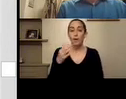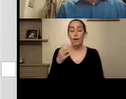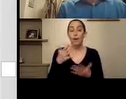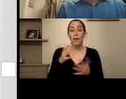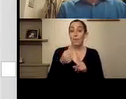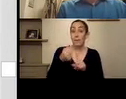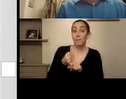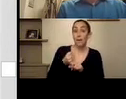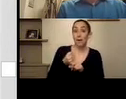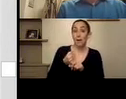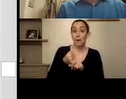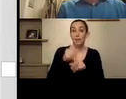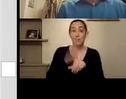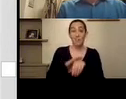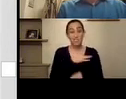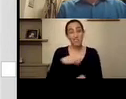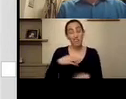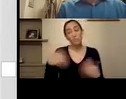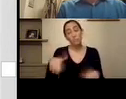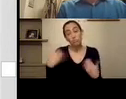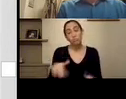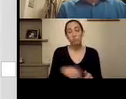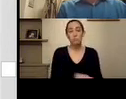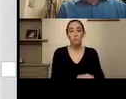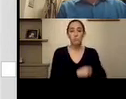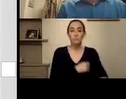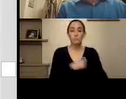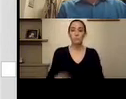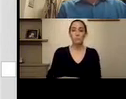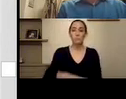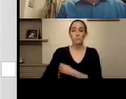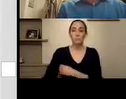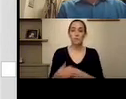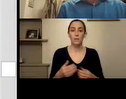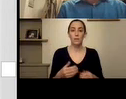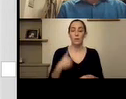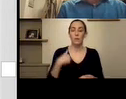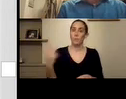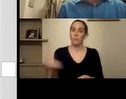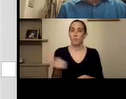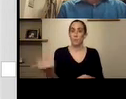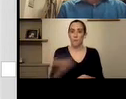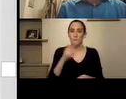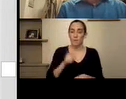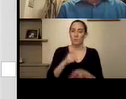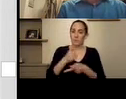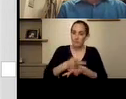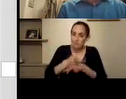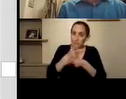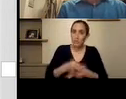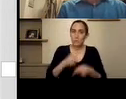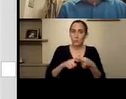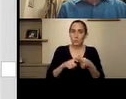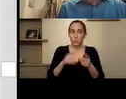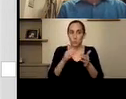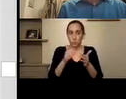had on the staff, right? And just make that the level of care that we need to take in order to get through the